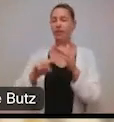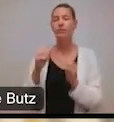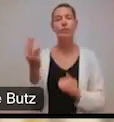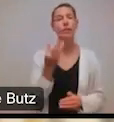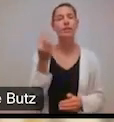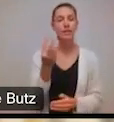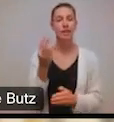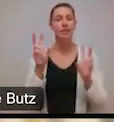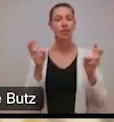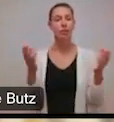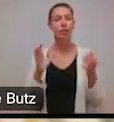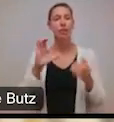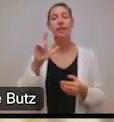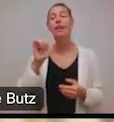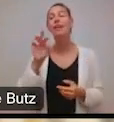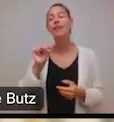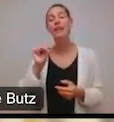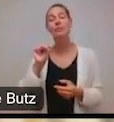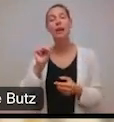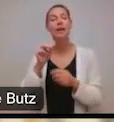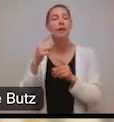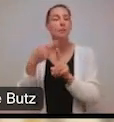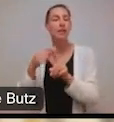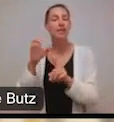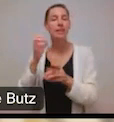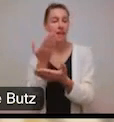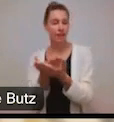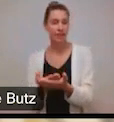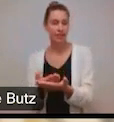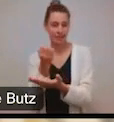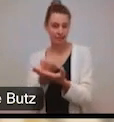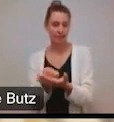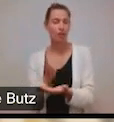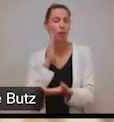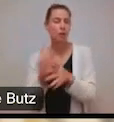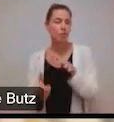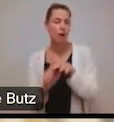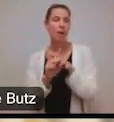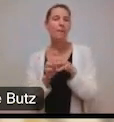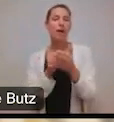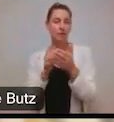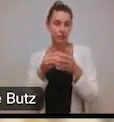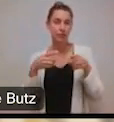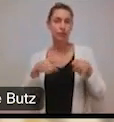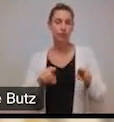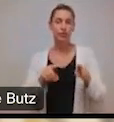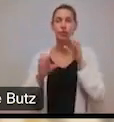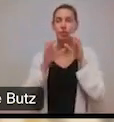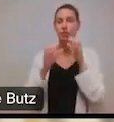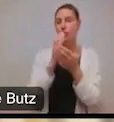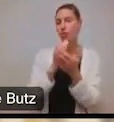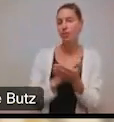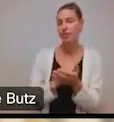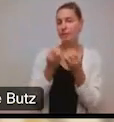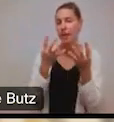claim plus evidence, which comes up a lot in your comms courses. I saw a number of you mention that you are in COM 1173